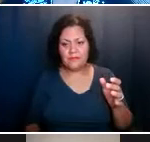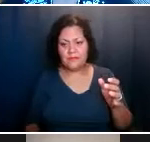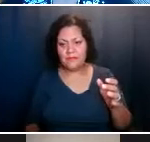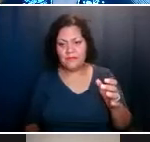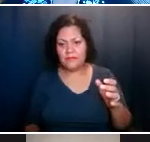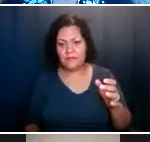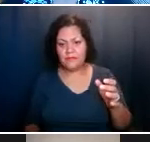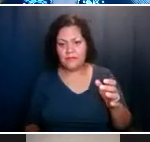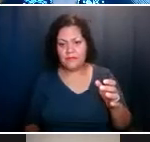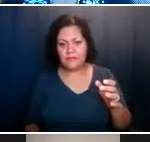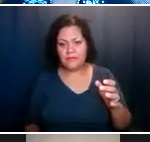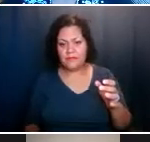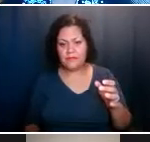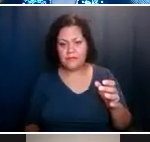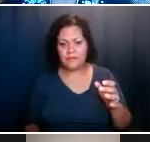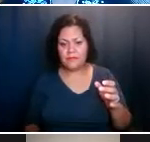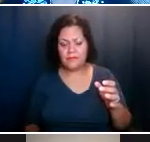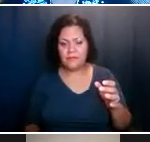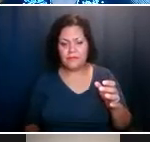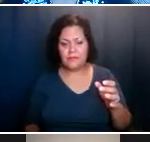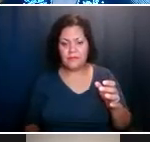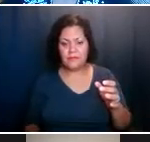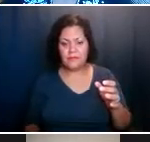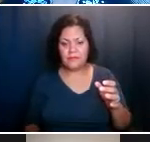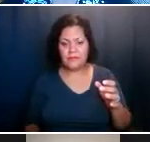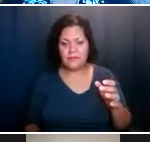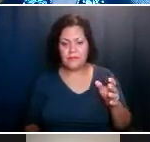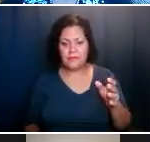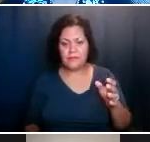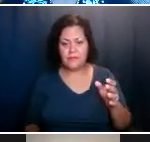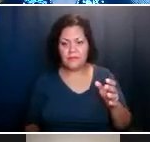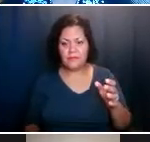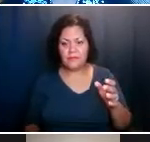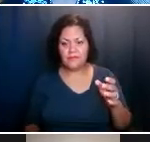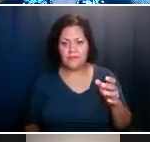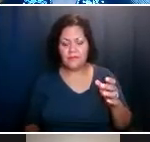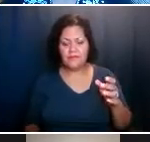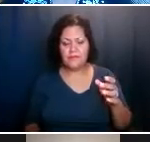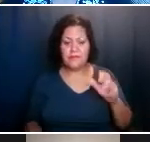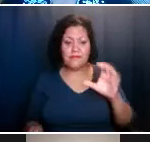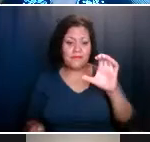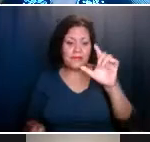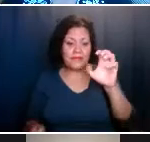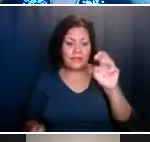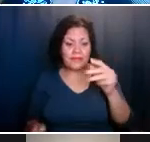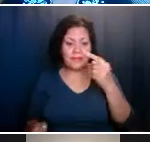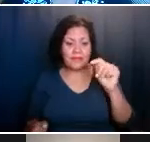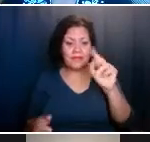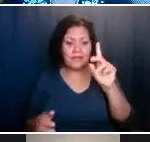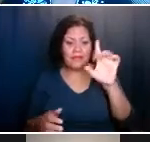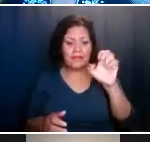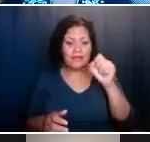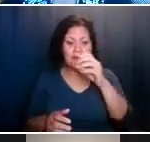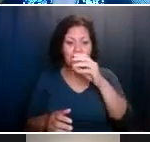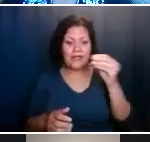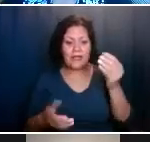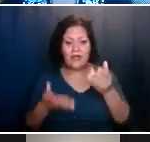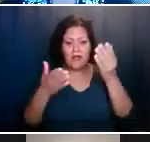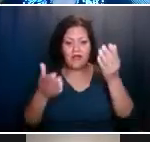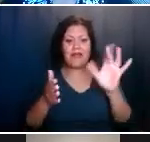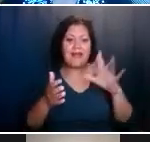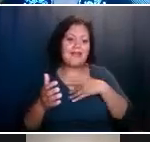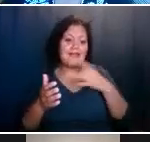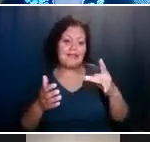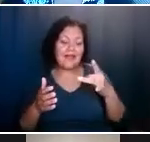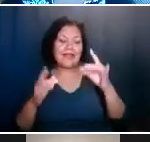or behind the scenes, I guess. But so claim the deals and offers, like the booth, and post a comment. So the other